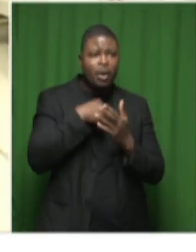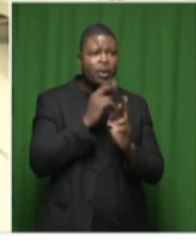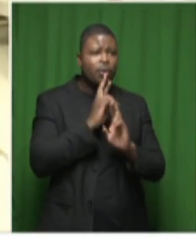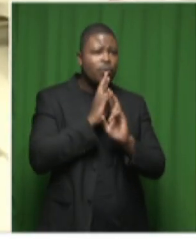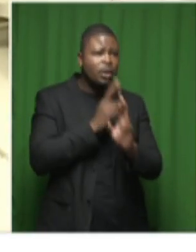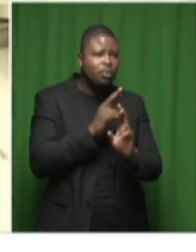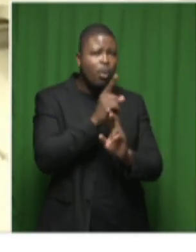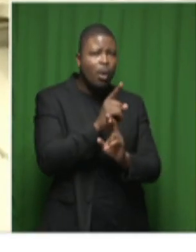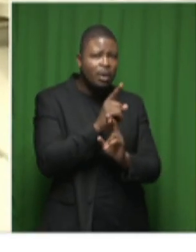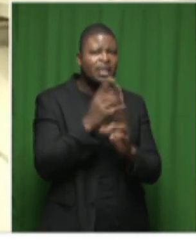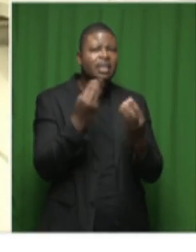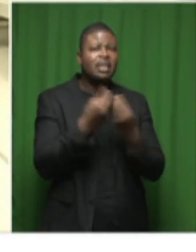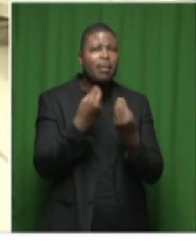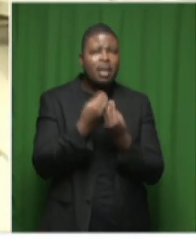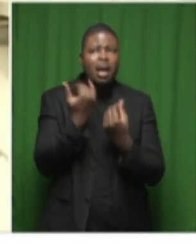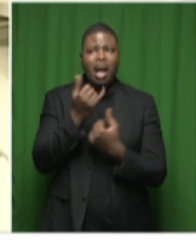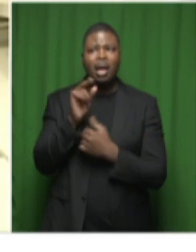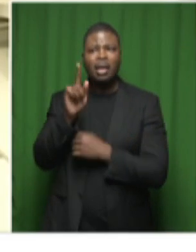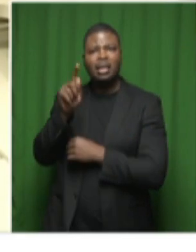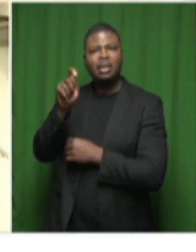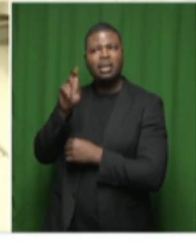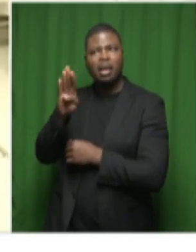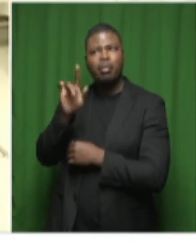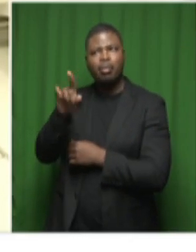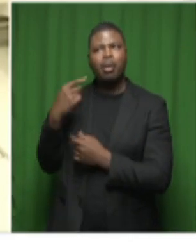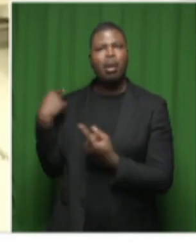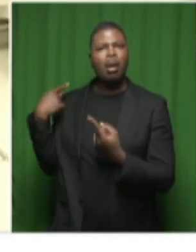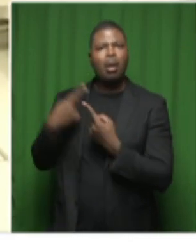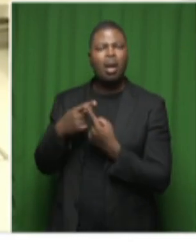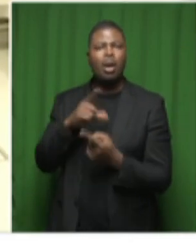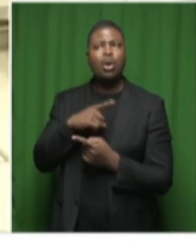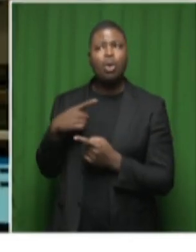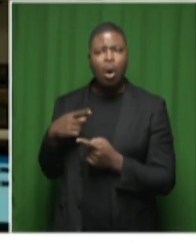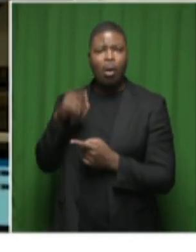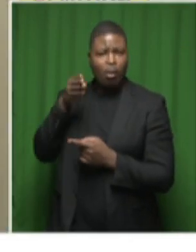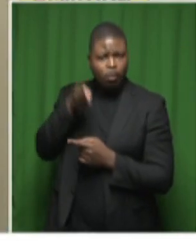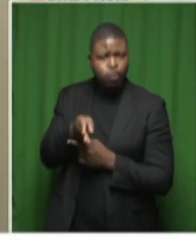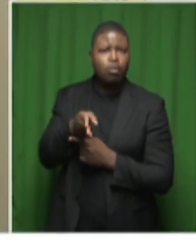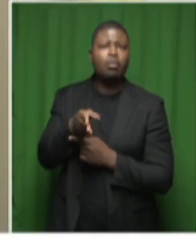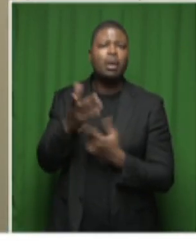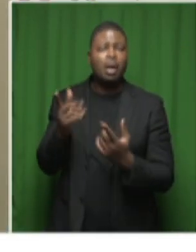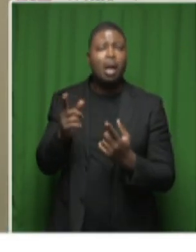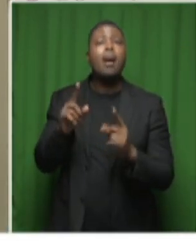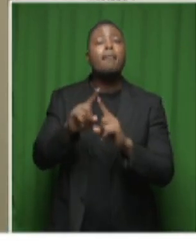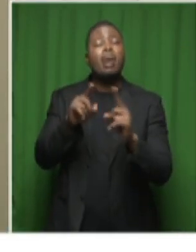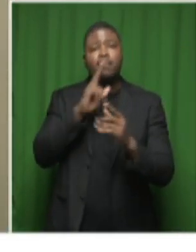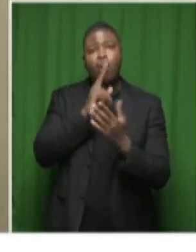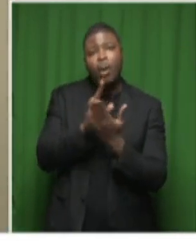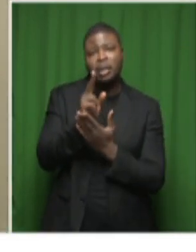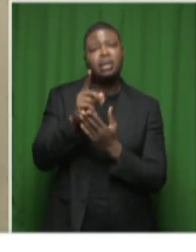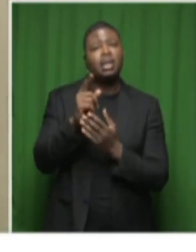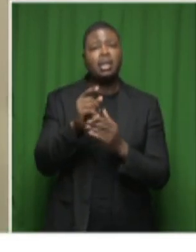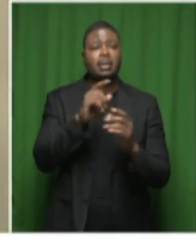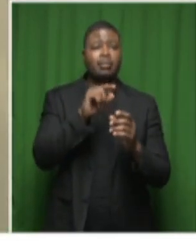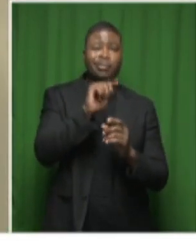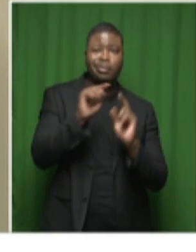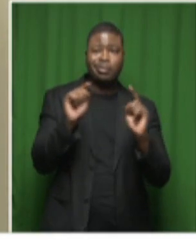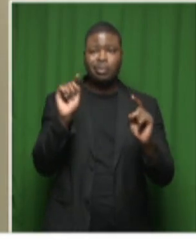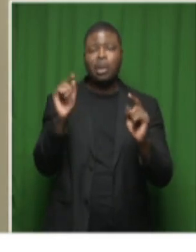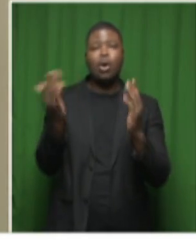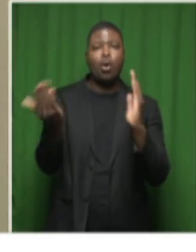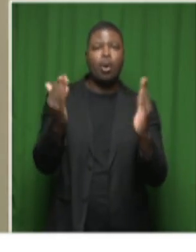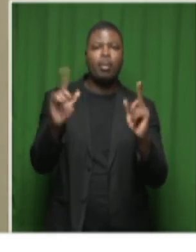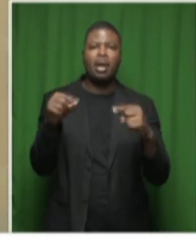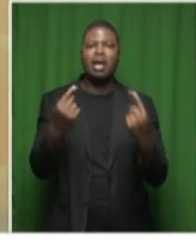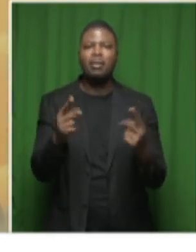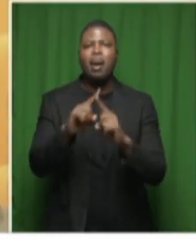to something like TB that's been around for far longer? And like I say, we cannot compare the two. But how do we apply the principles?